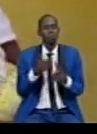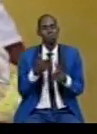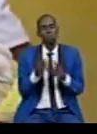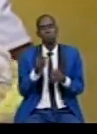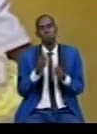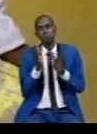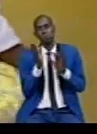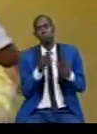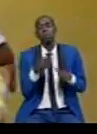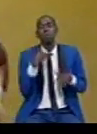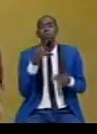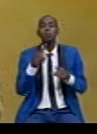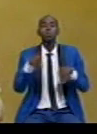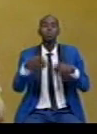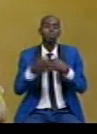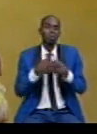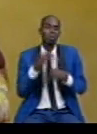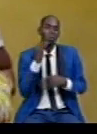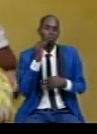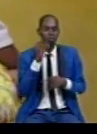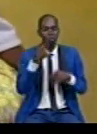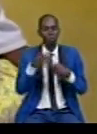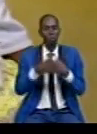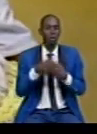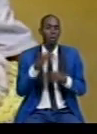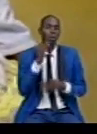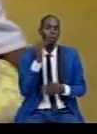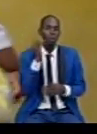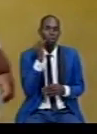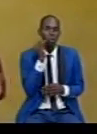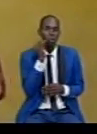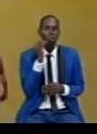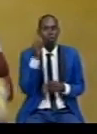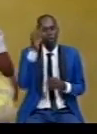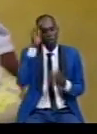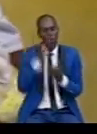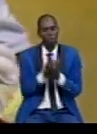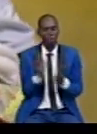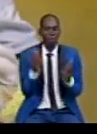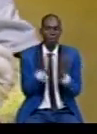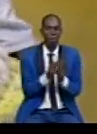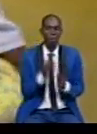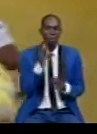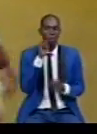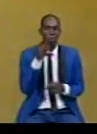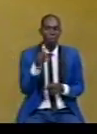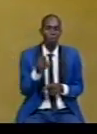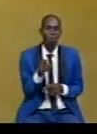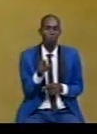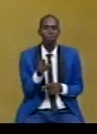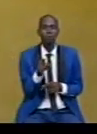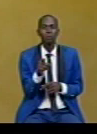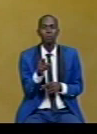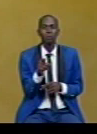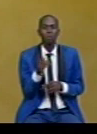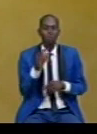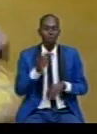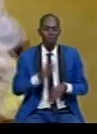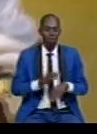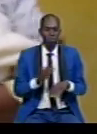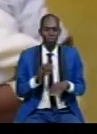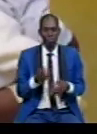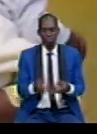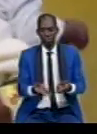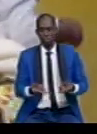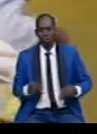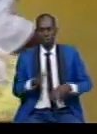I should go home. I go back home. My husband came and meet me unconscious on the ground. He